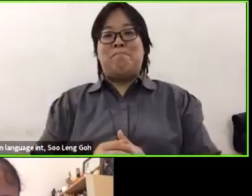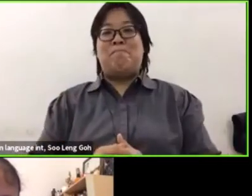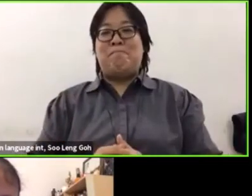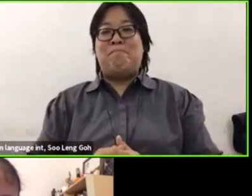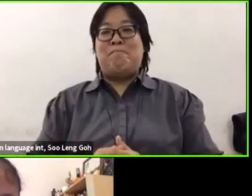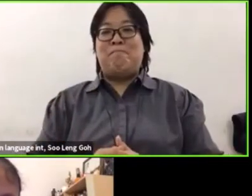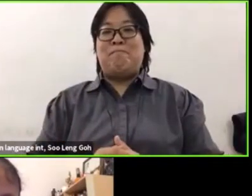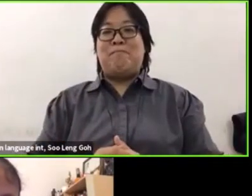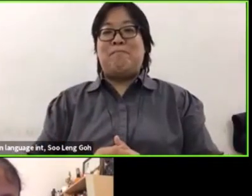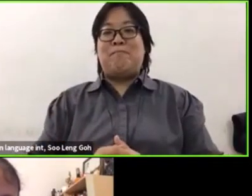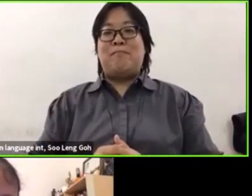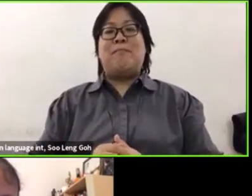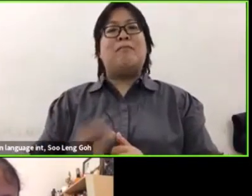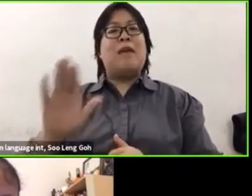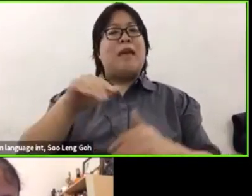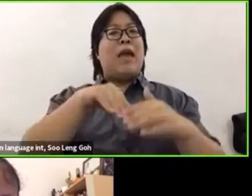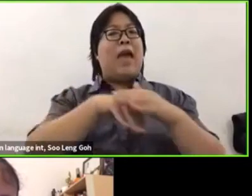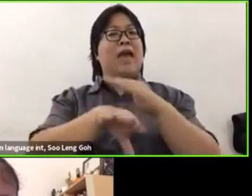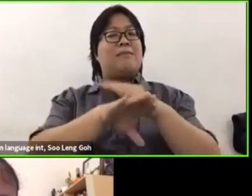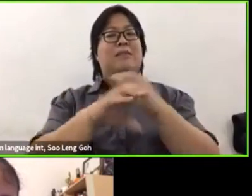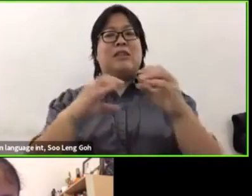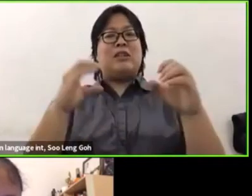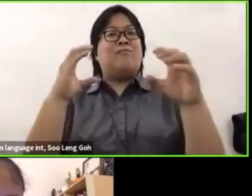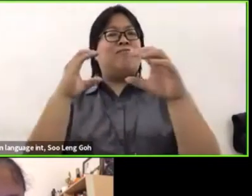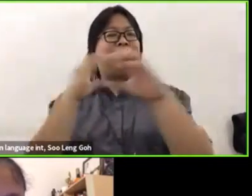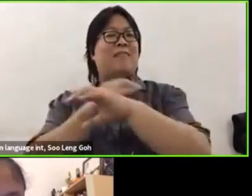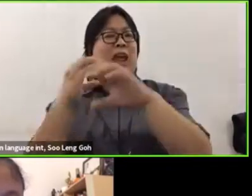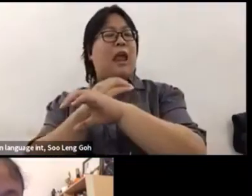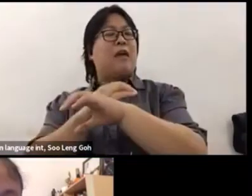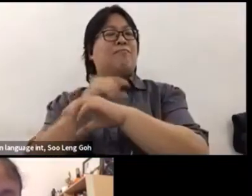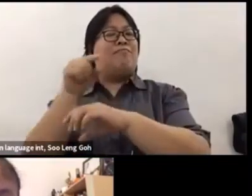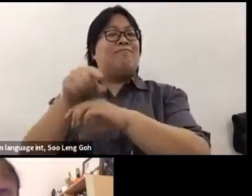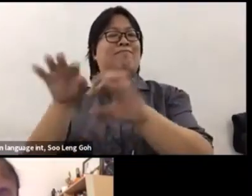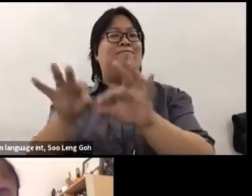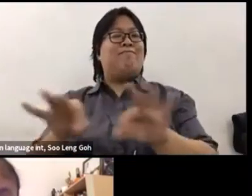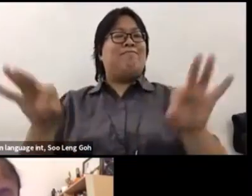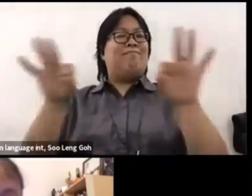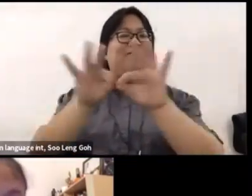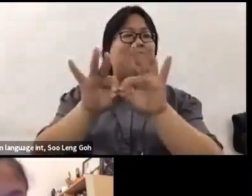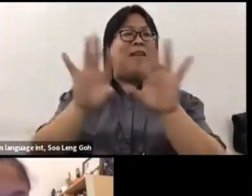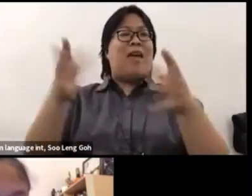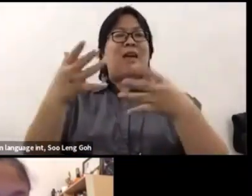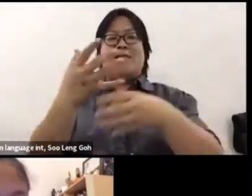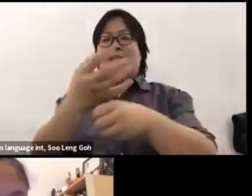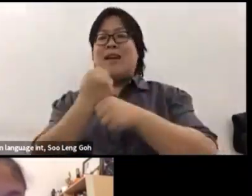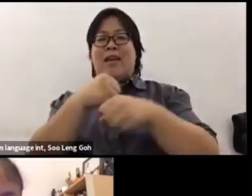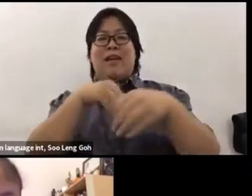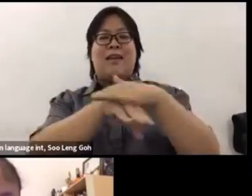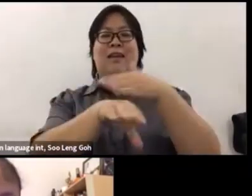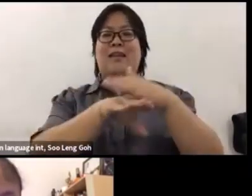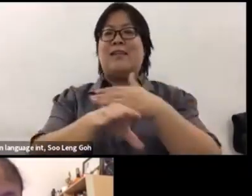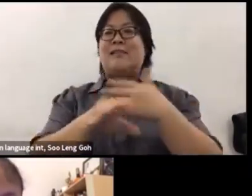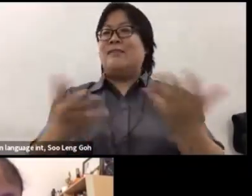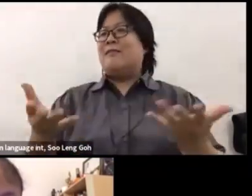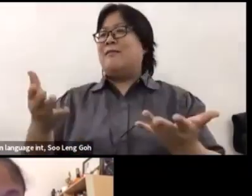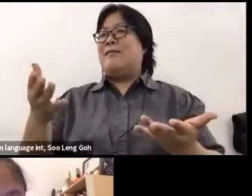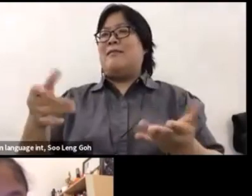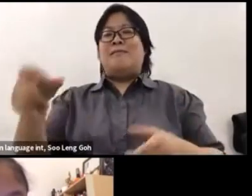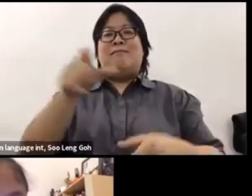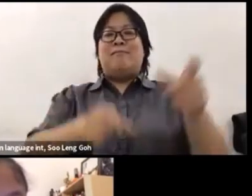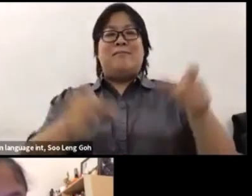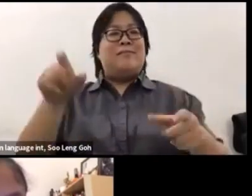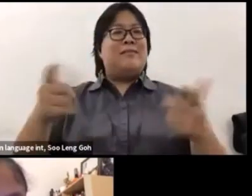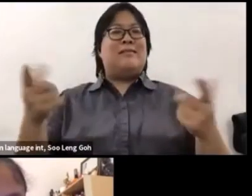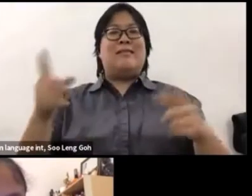like for the accessibility challenges, that's the key where they can get the access and people are like not going out of